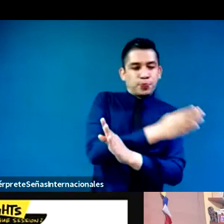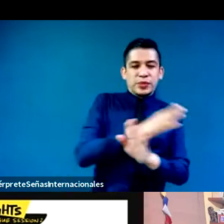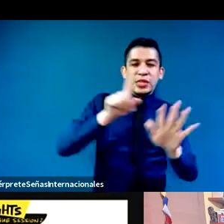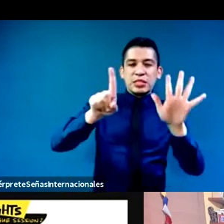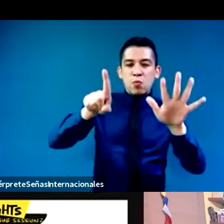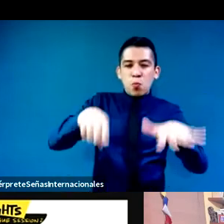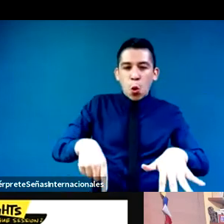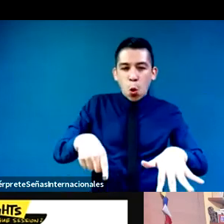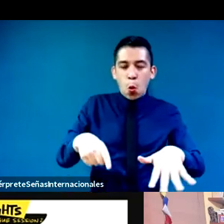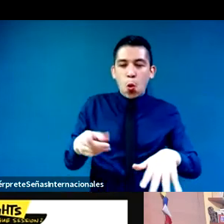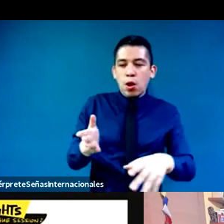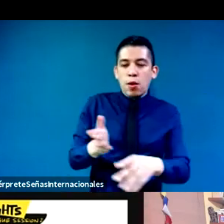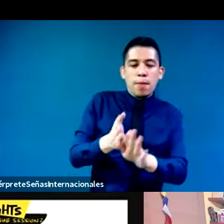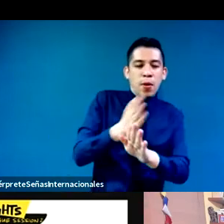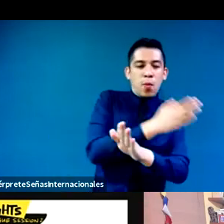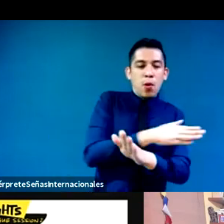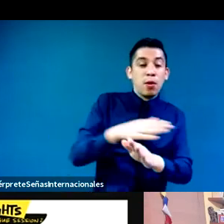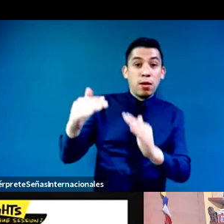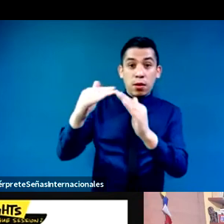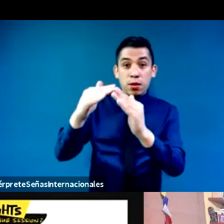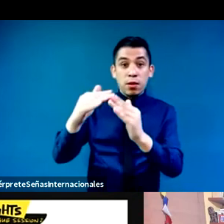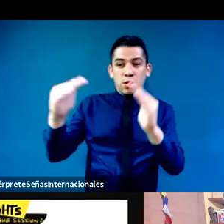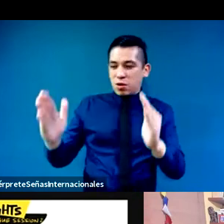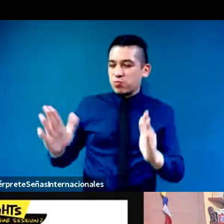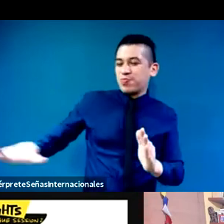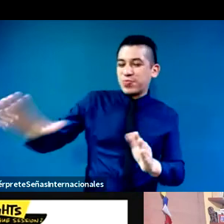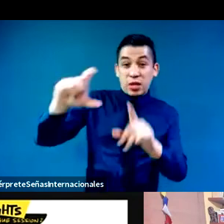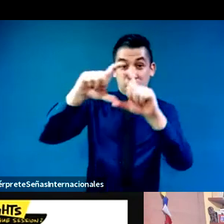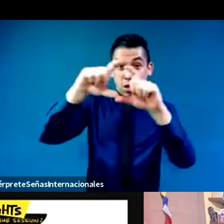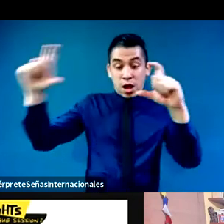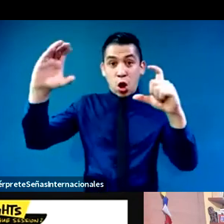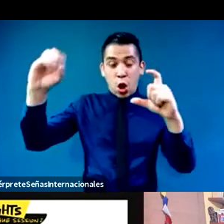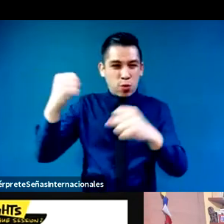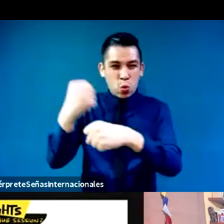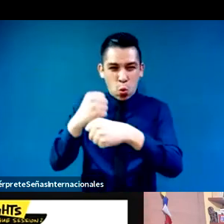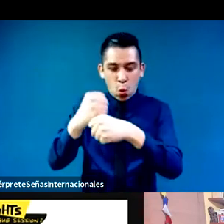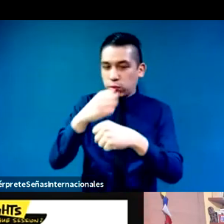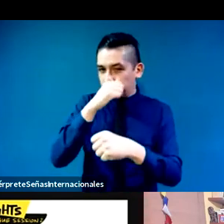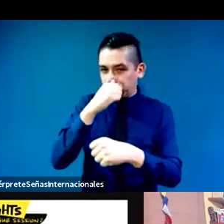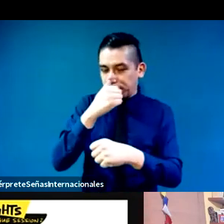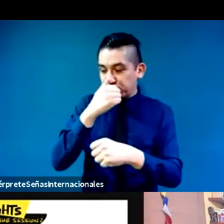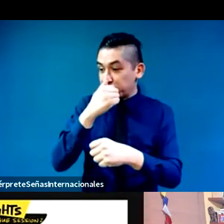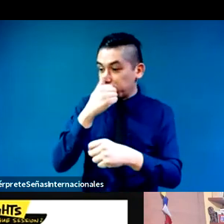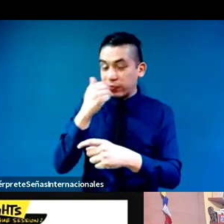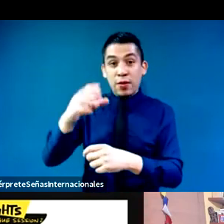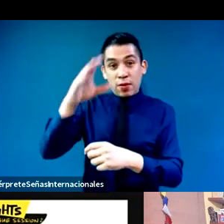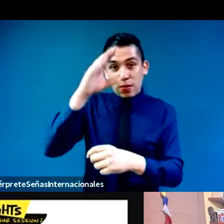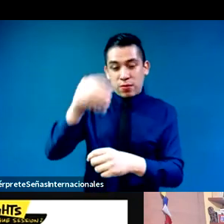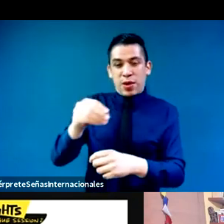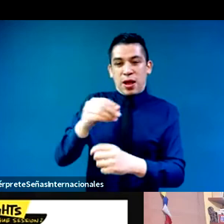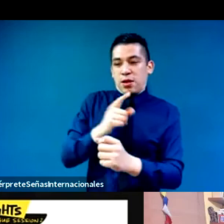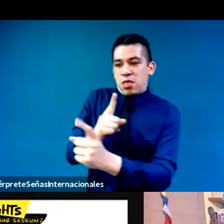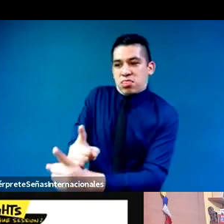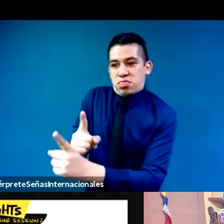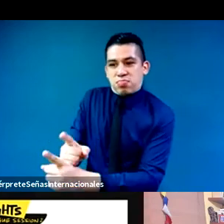COVID. Currently, one country out of three does not have any legislation that